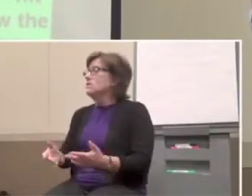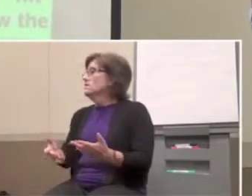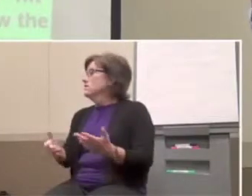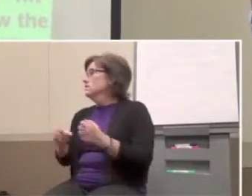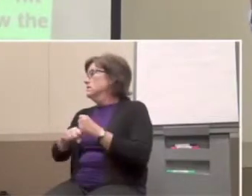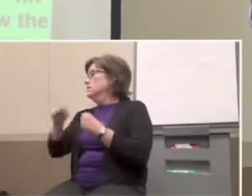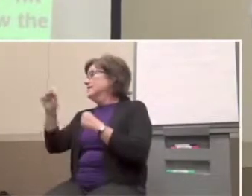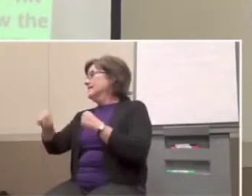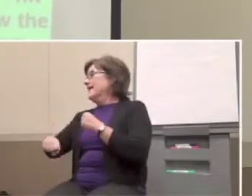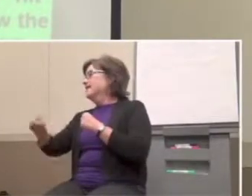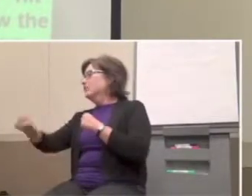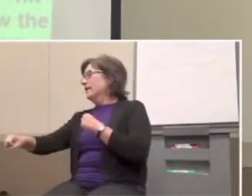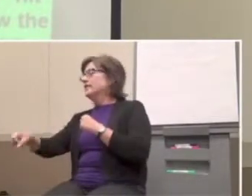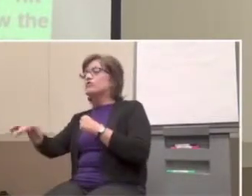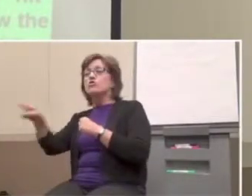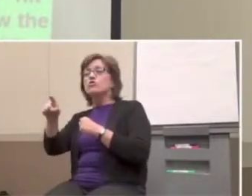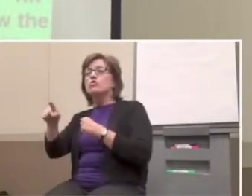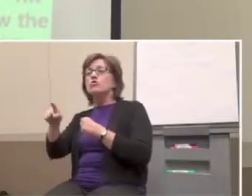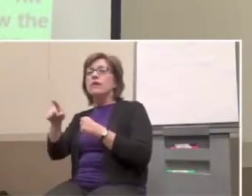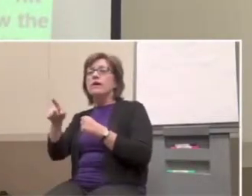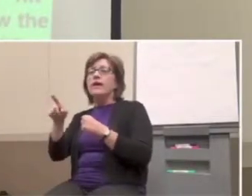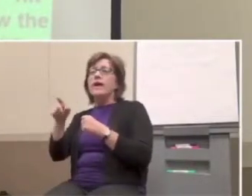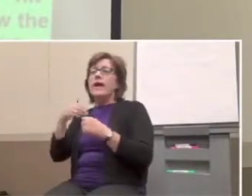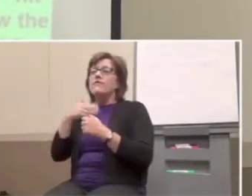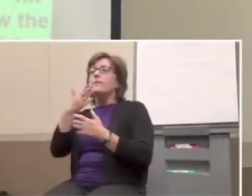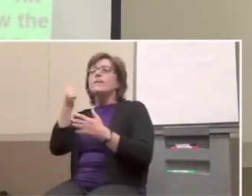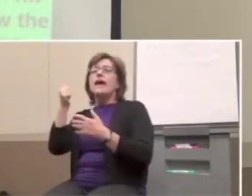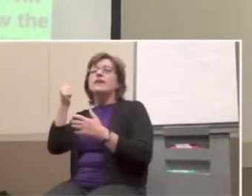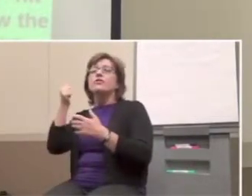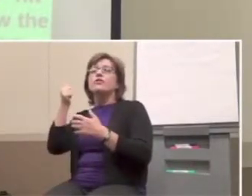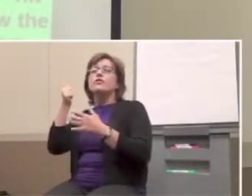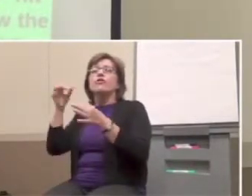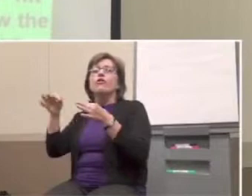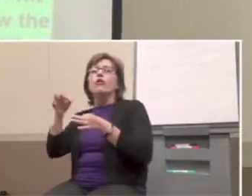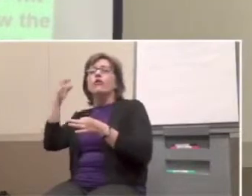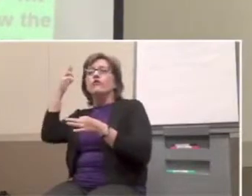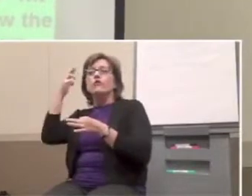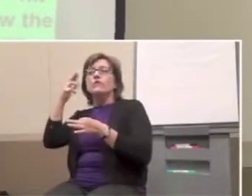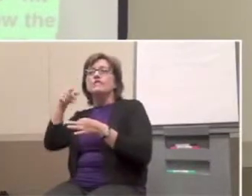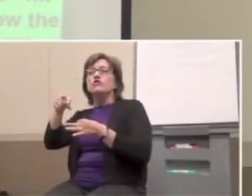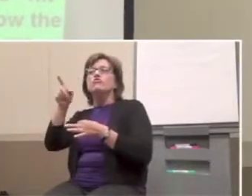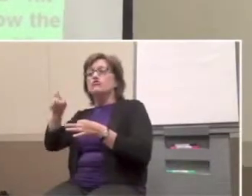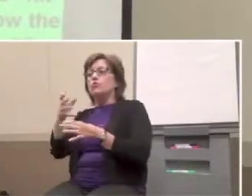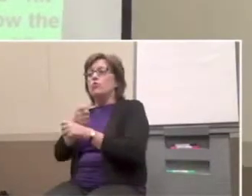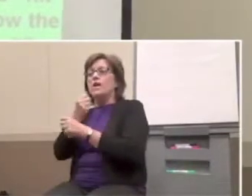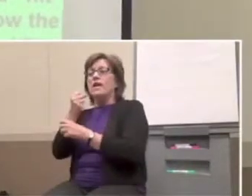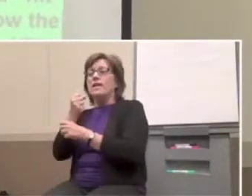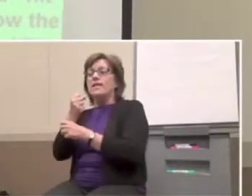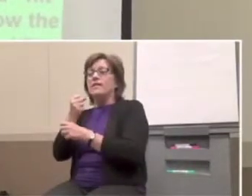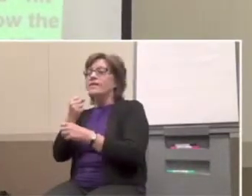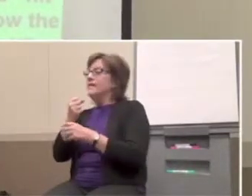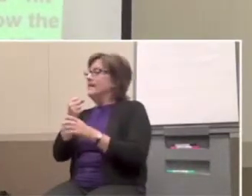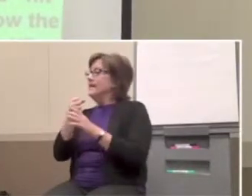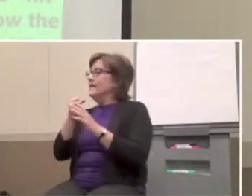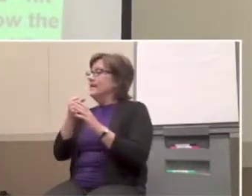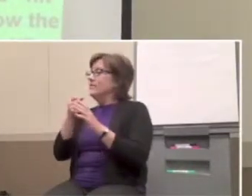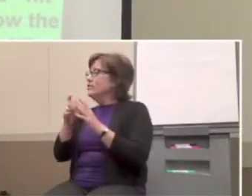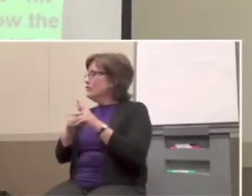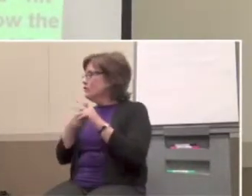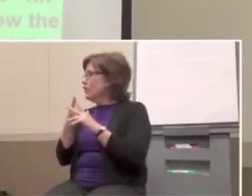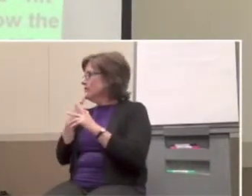for your reason as to why you should win. So I would recognize if you start throwing out those words like